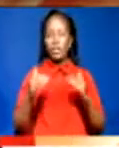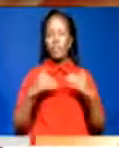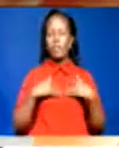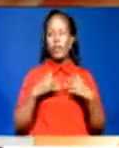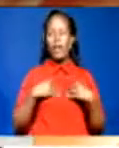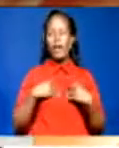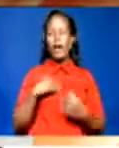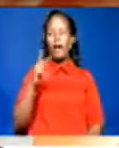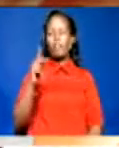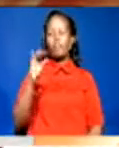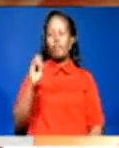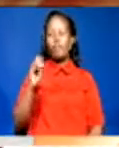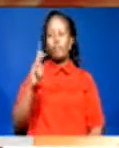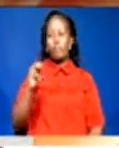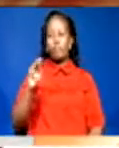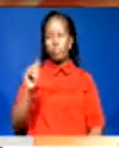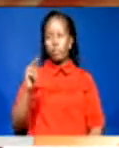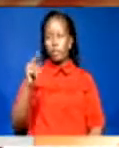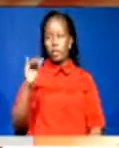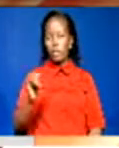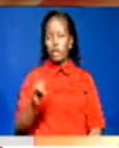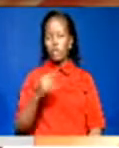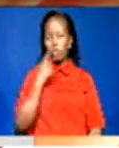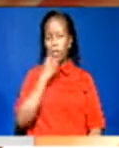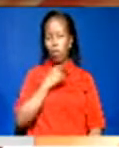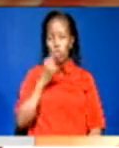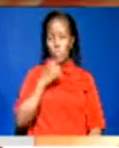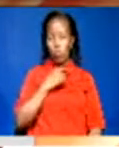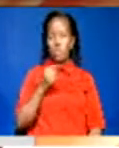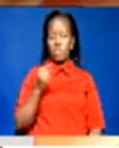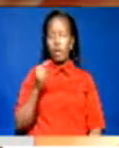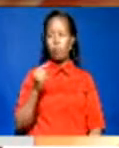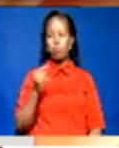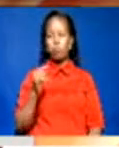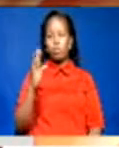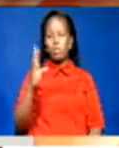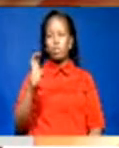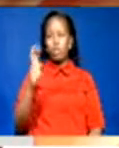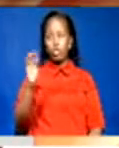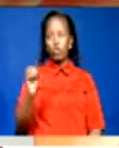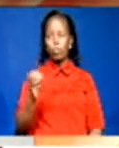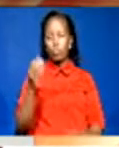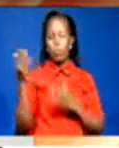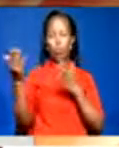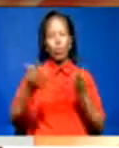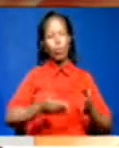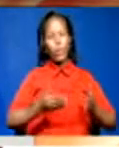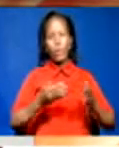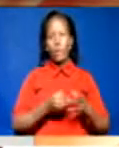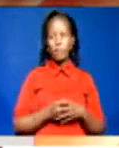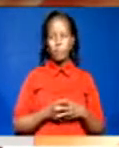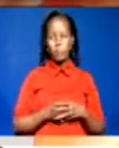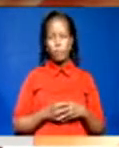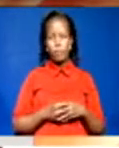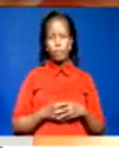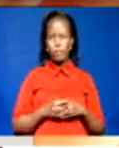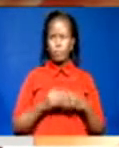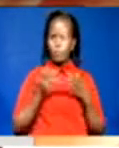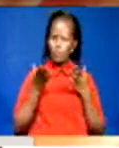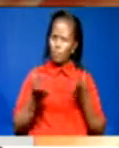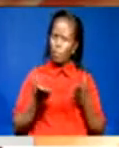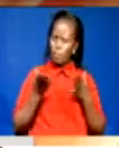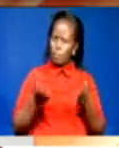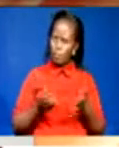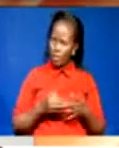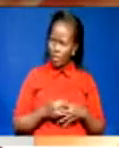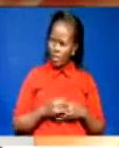the CEO of Username Limited. Karibu sana, Bwana Kimani. Asante. Now, first things first, we